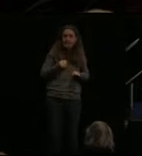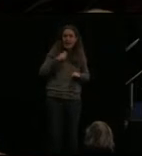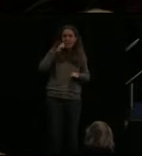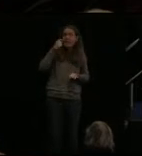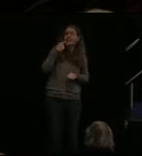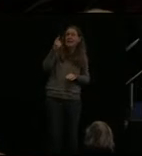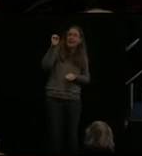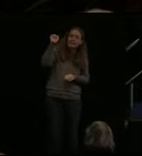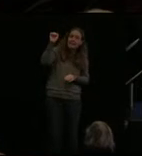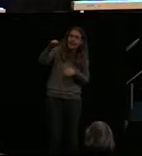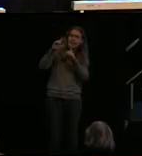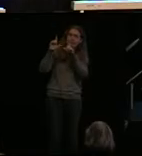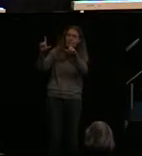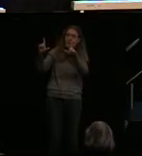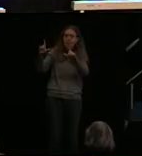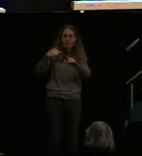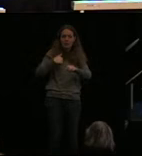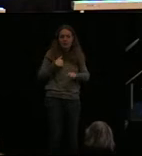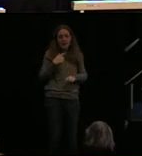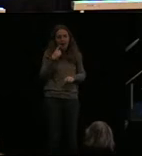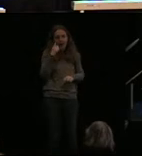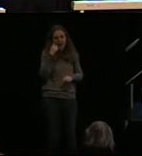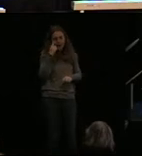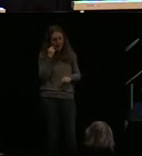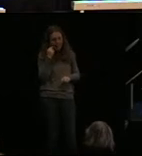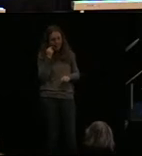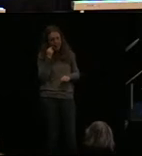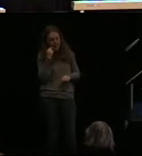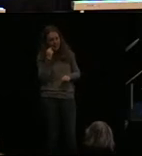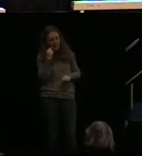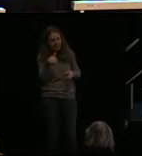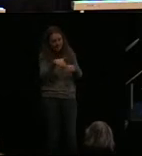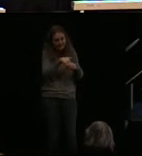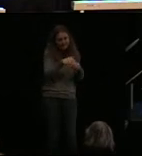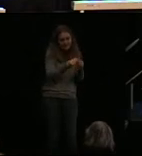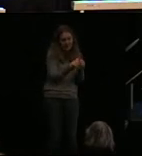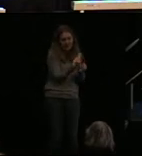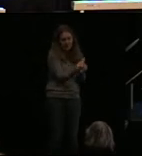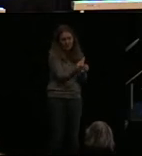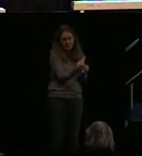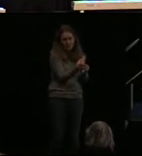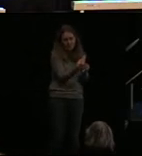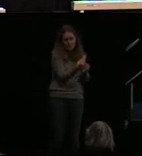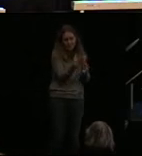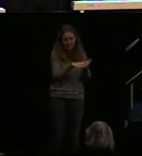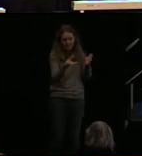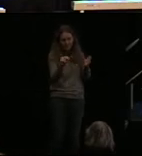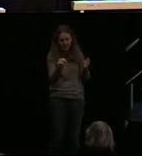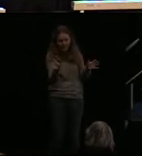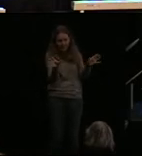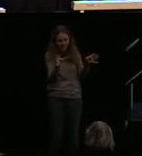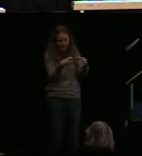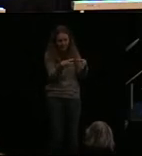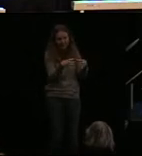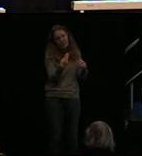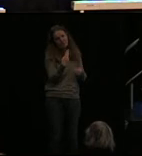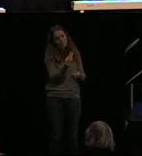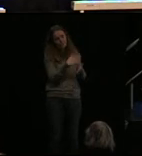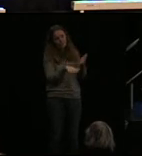yes to the Lord. So I can be numbered in that 2 out of 10, or actually 2 out of